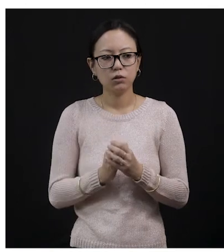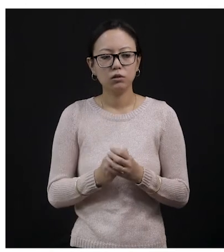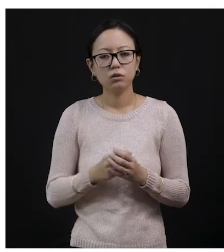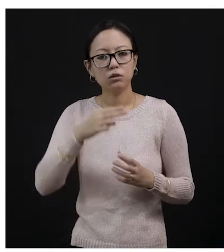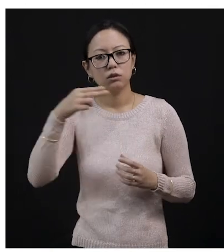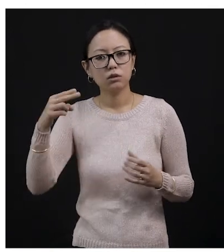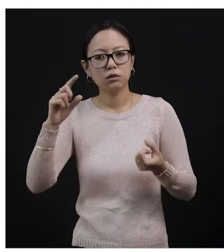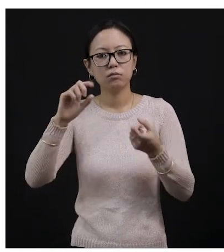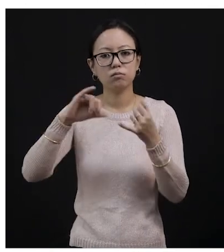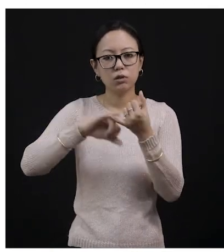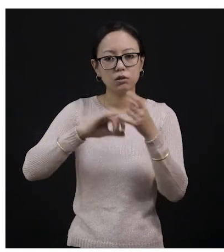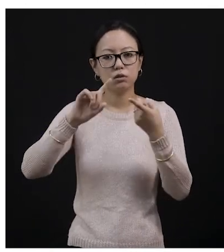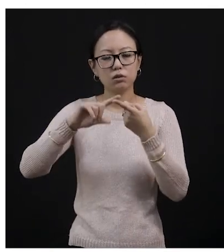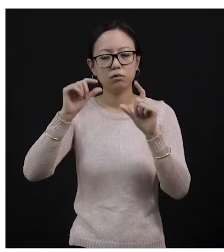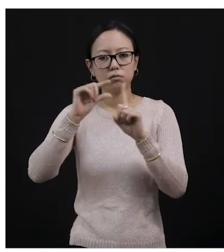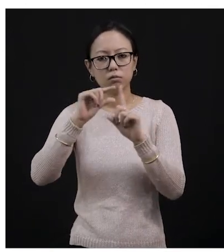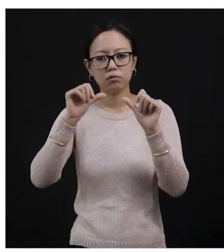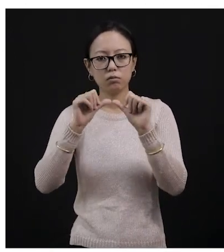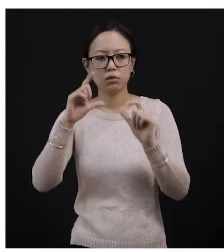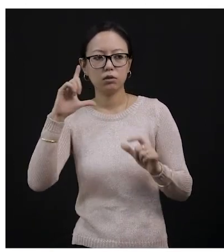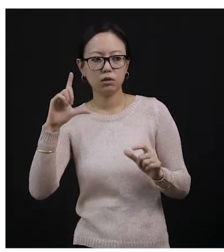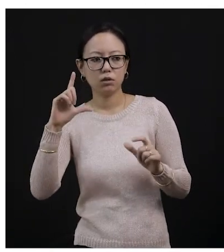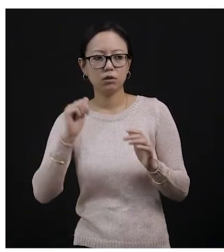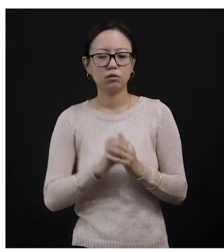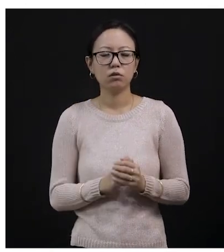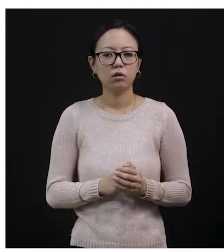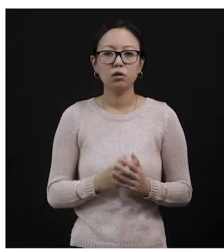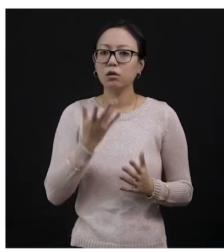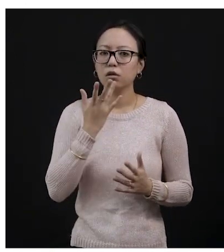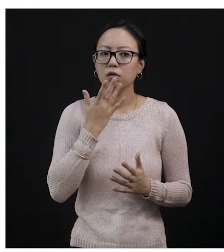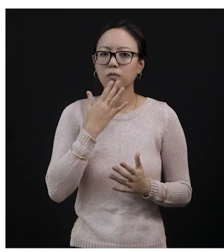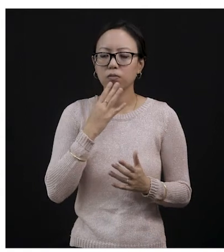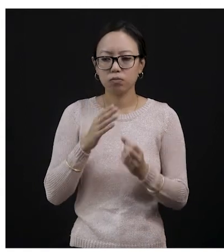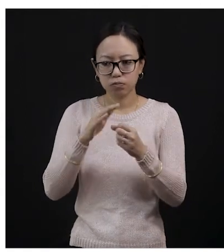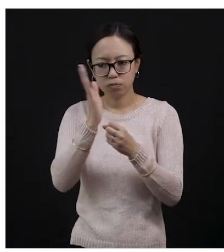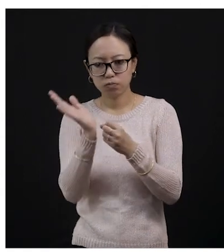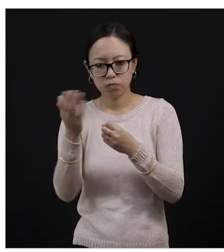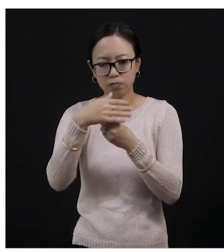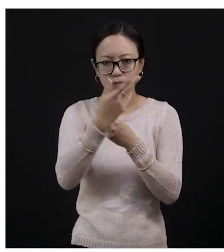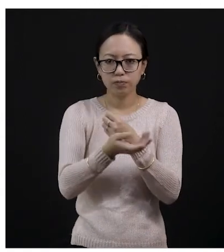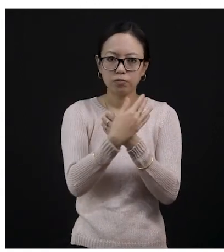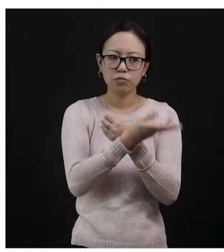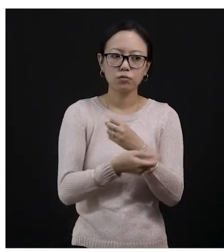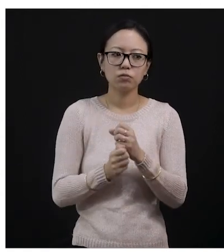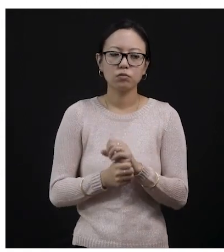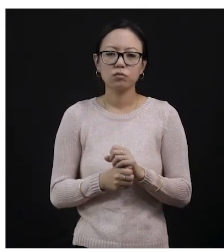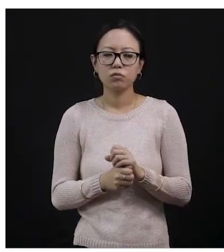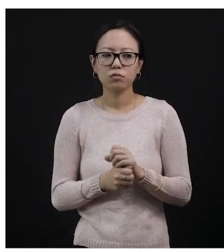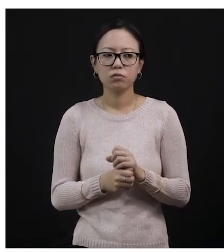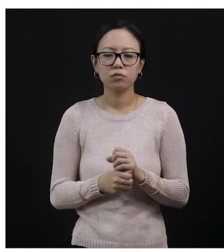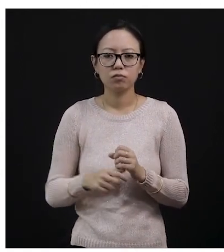sepal, S-E-P-A-L, sepal. And this colorful part of a flower,